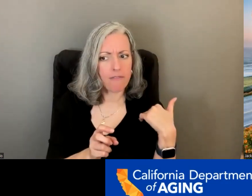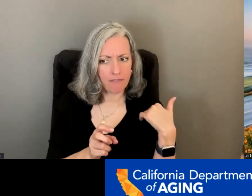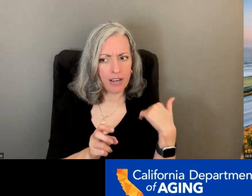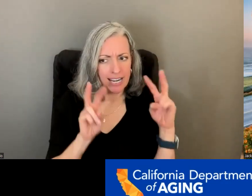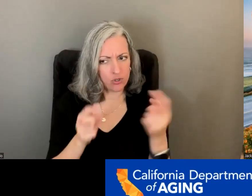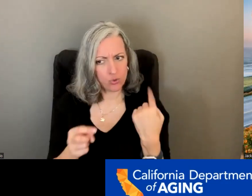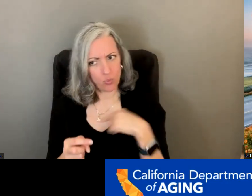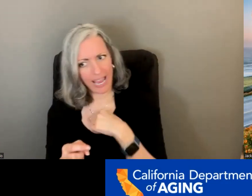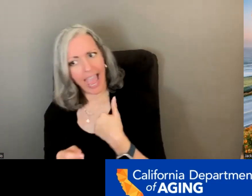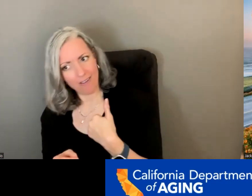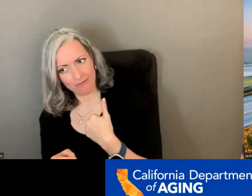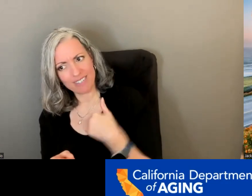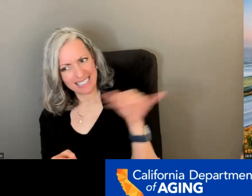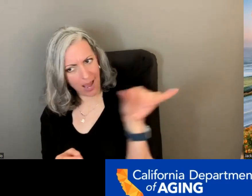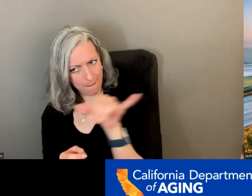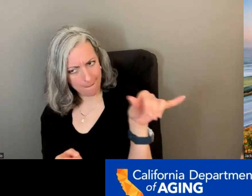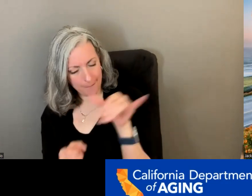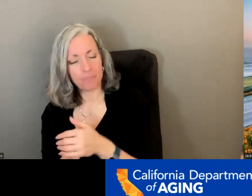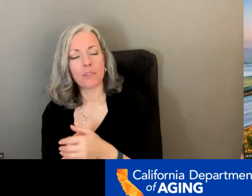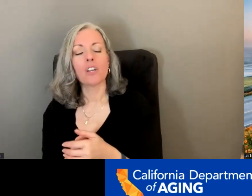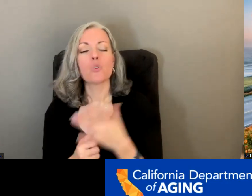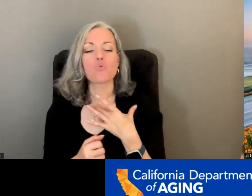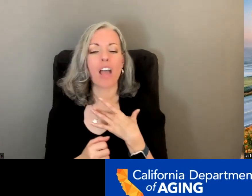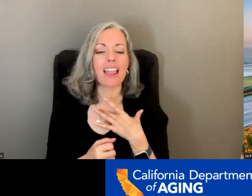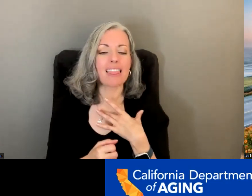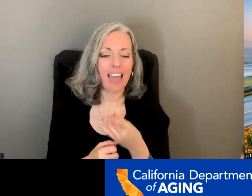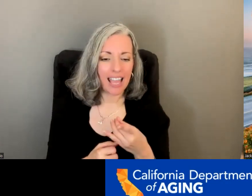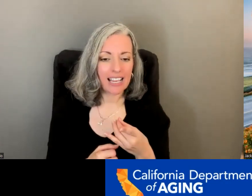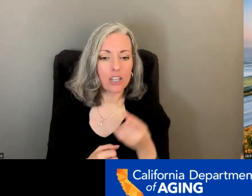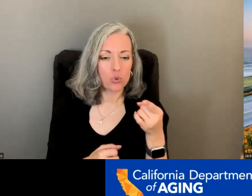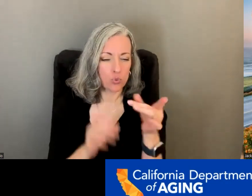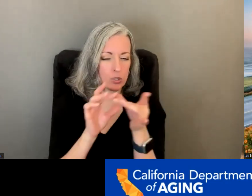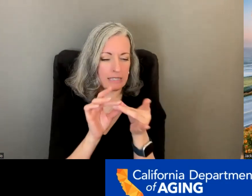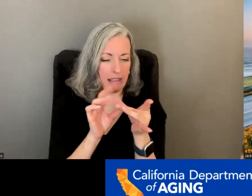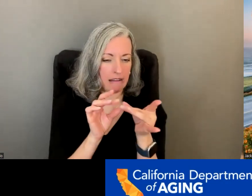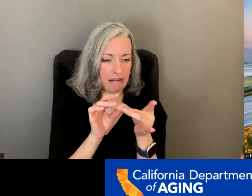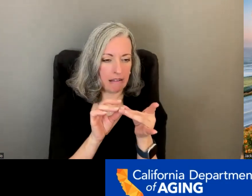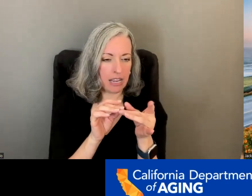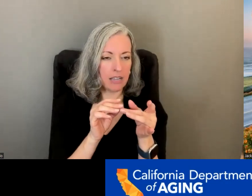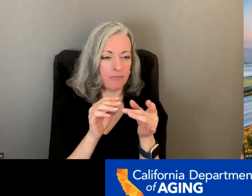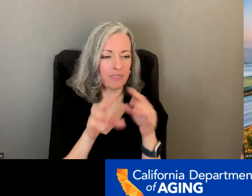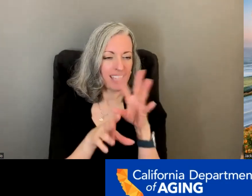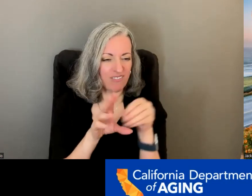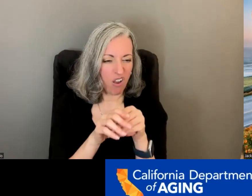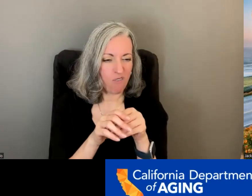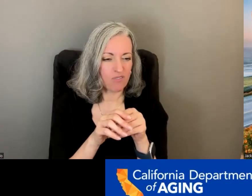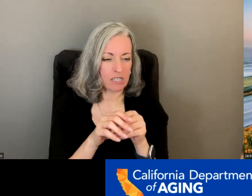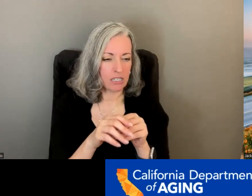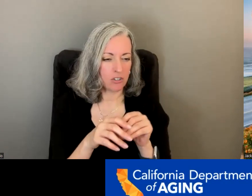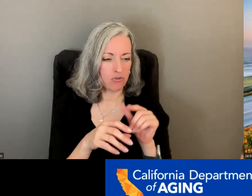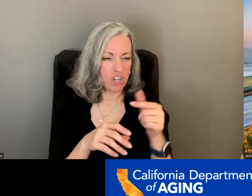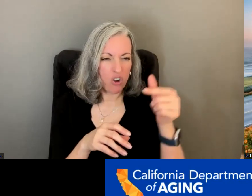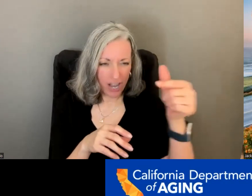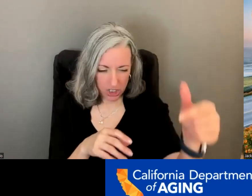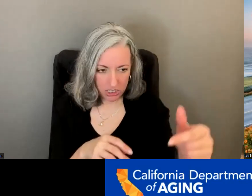that we have. And I like the fact someone mentioned intergenerational, and I've been talking about that for some time. That's one of